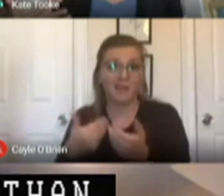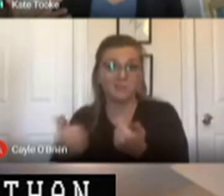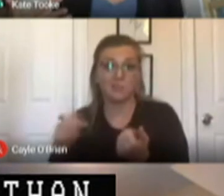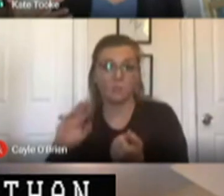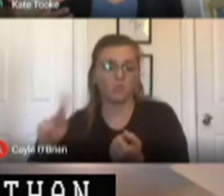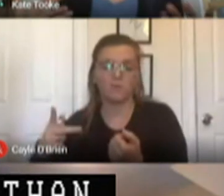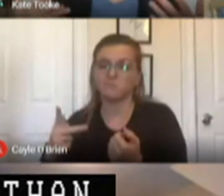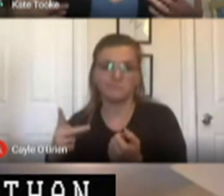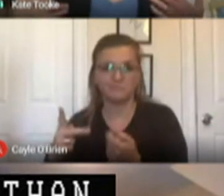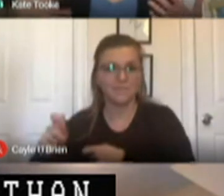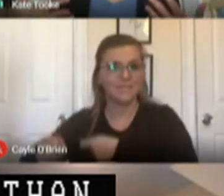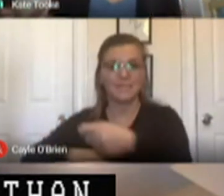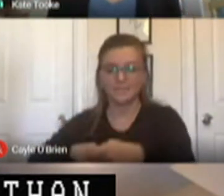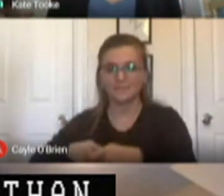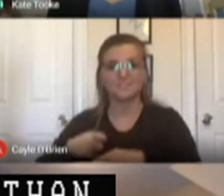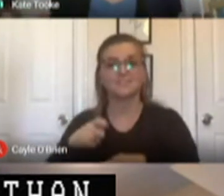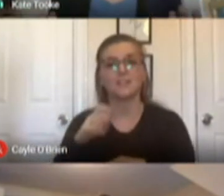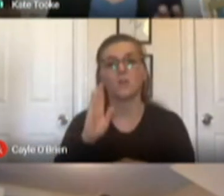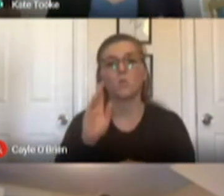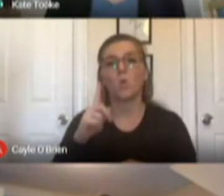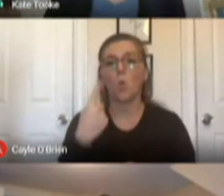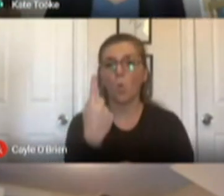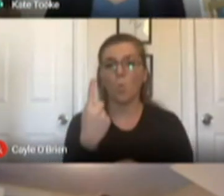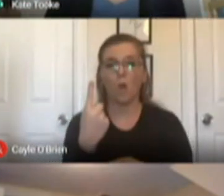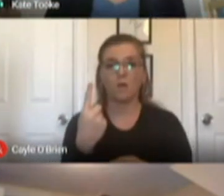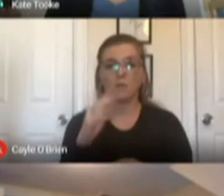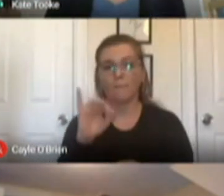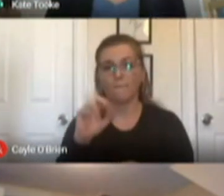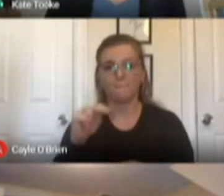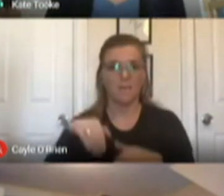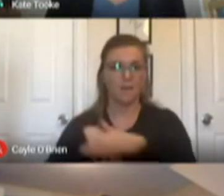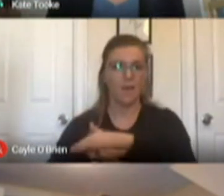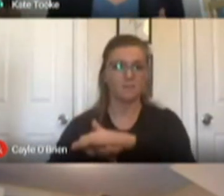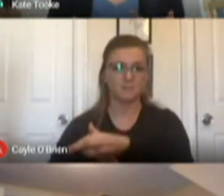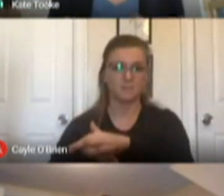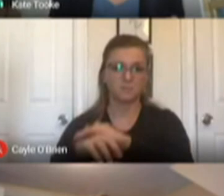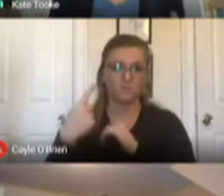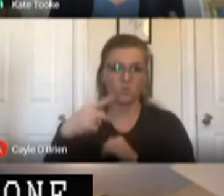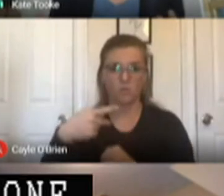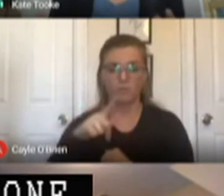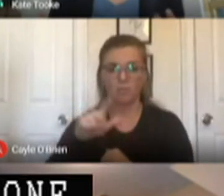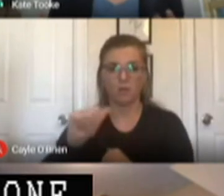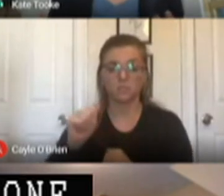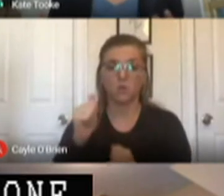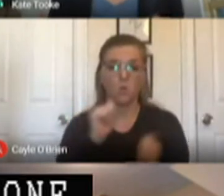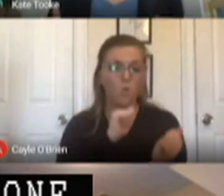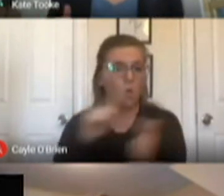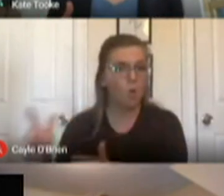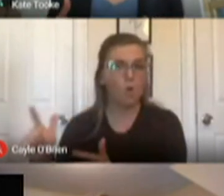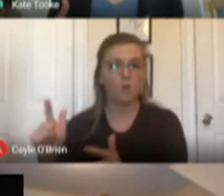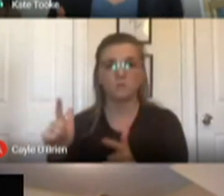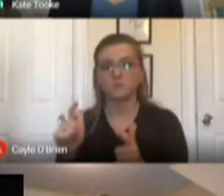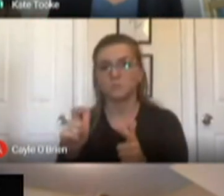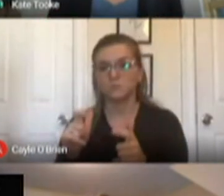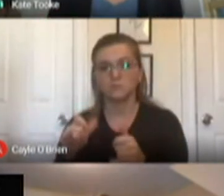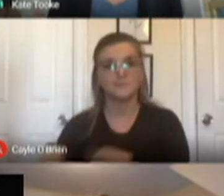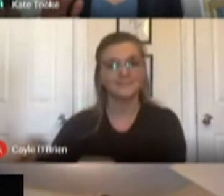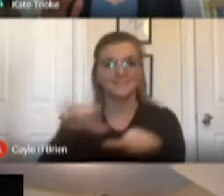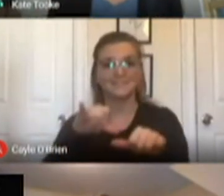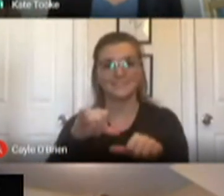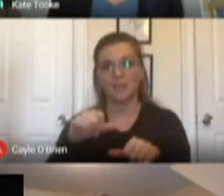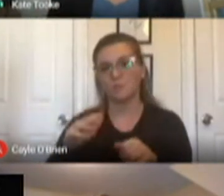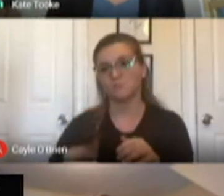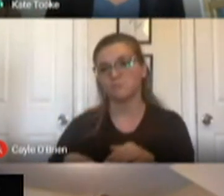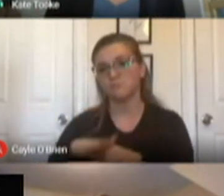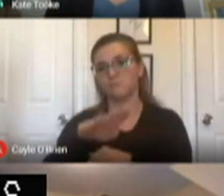series of stairs, there's one main welcoming access to the plaza where everybody arrives together on a sloped